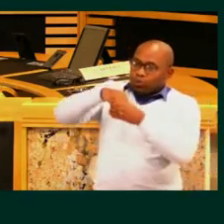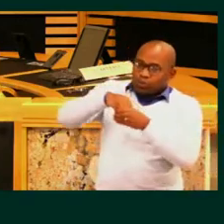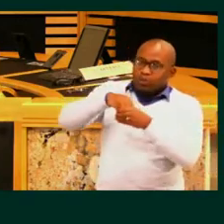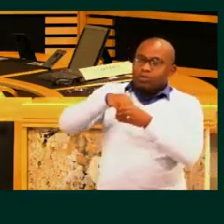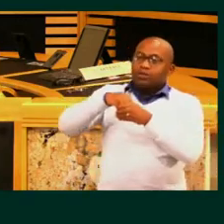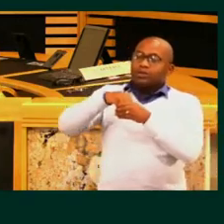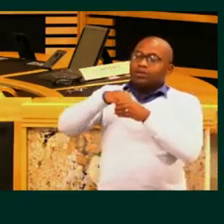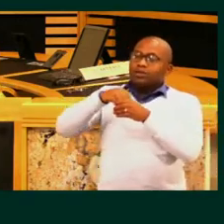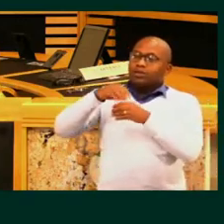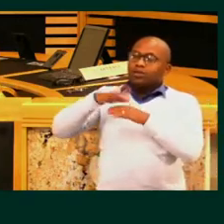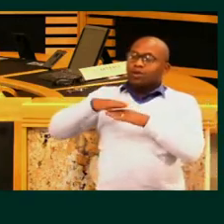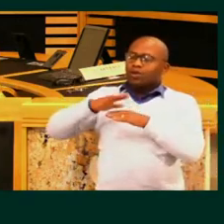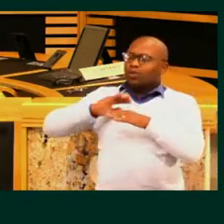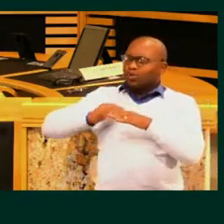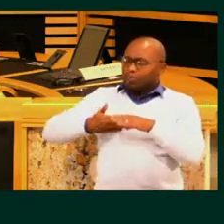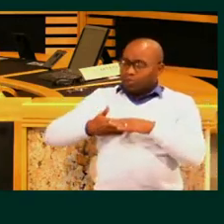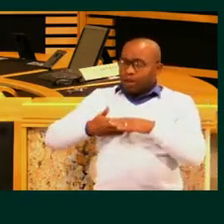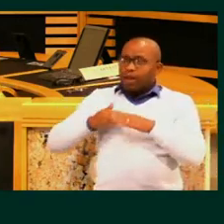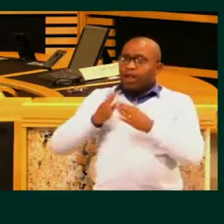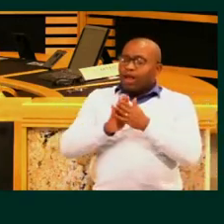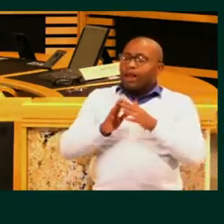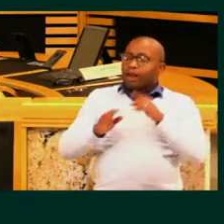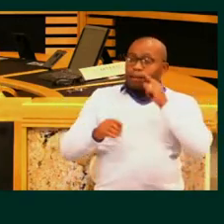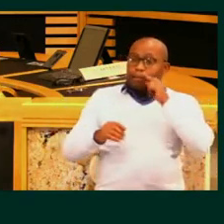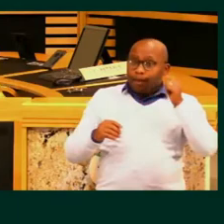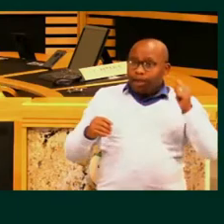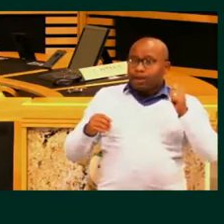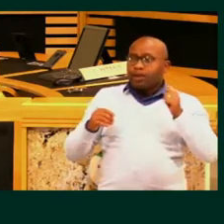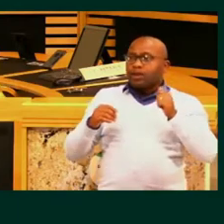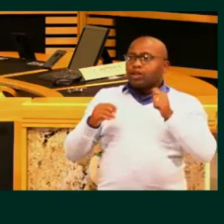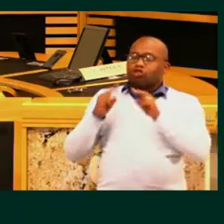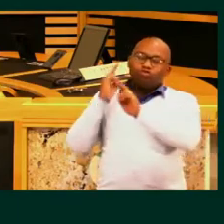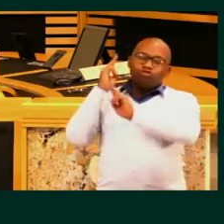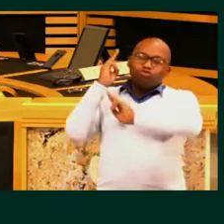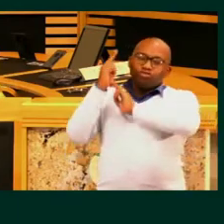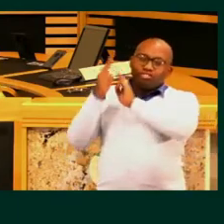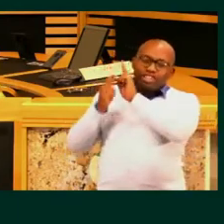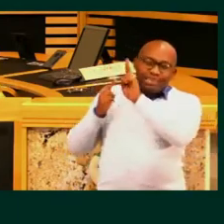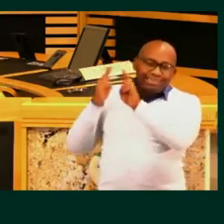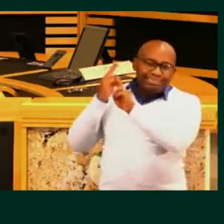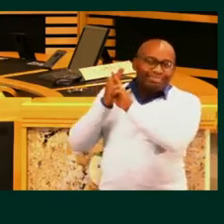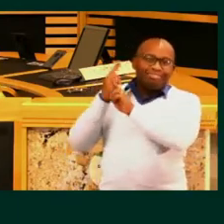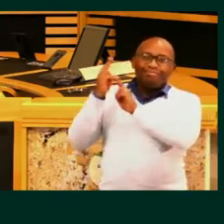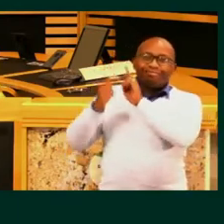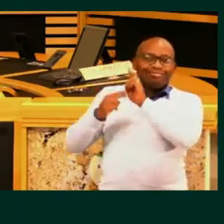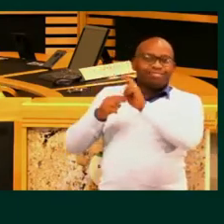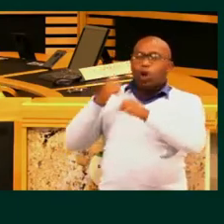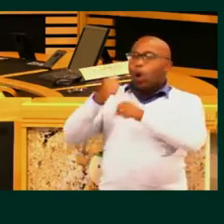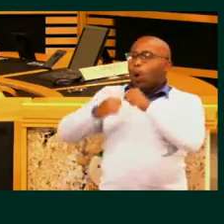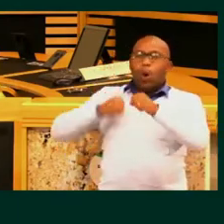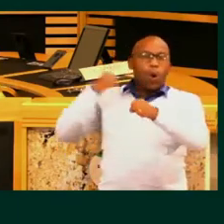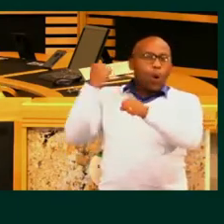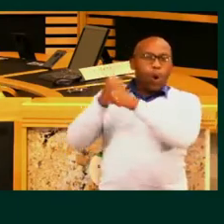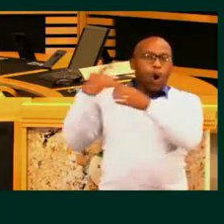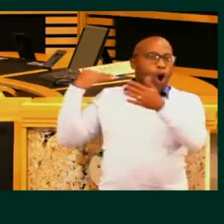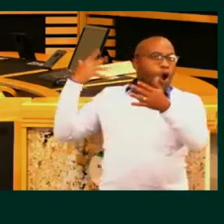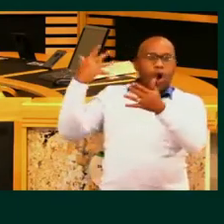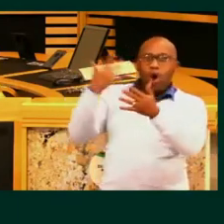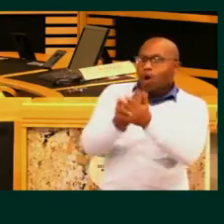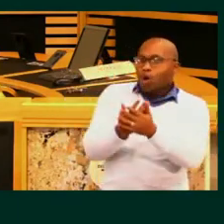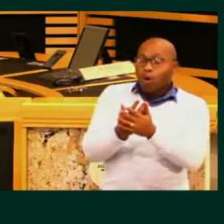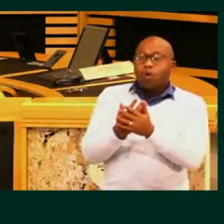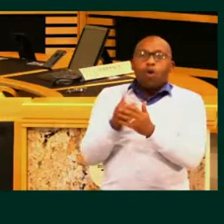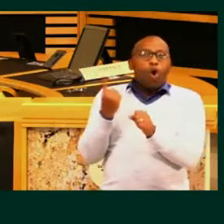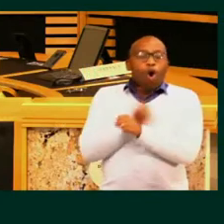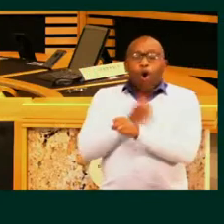men throughout the history power relations between women and men have been unequal we all know that it has never been